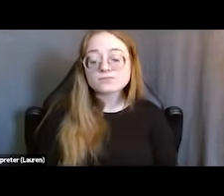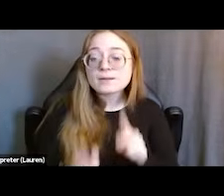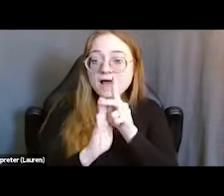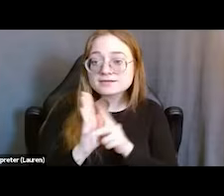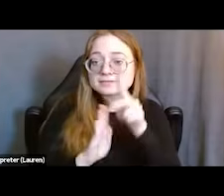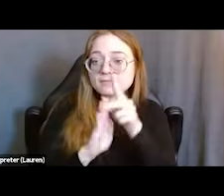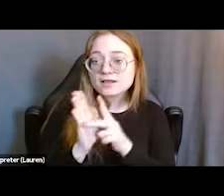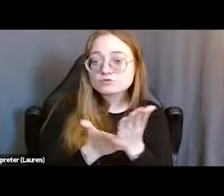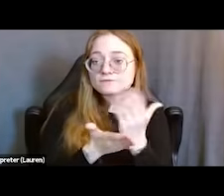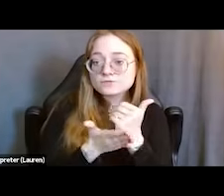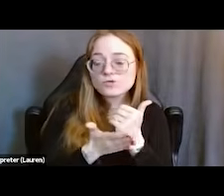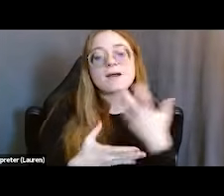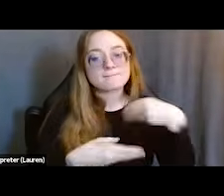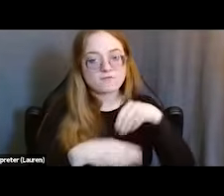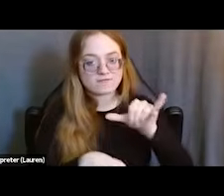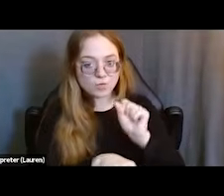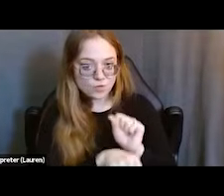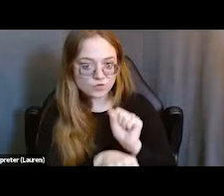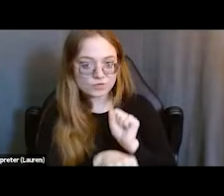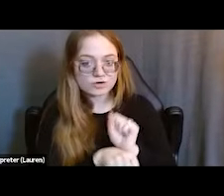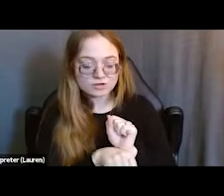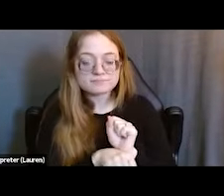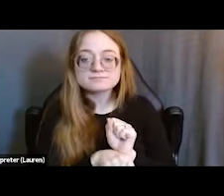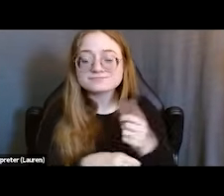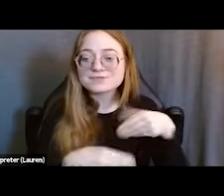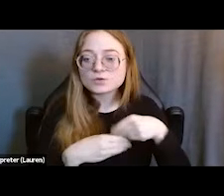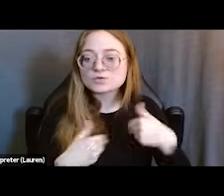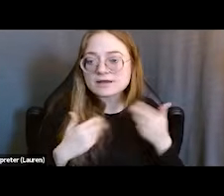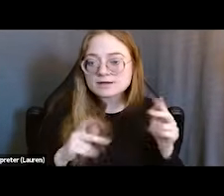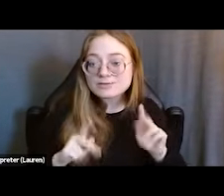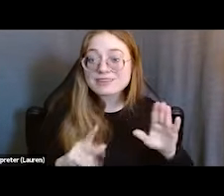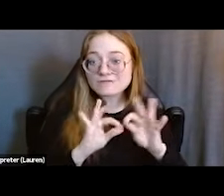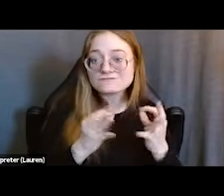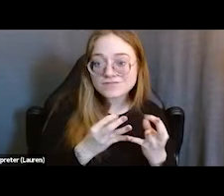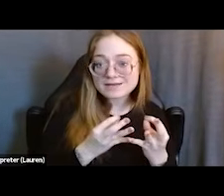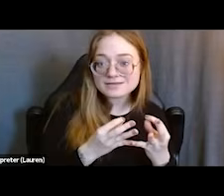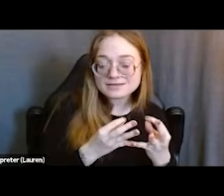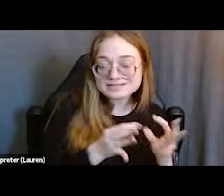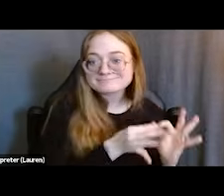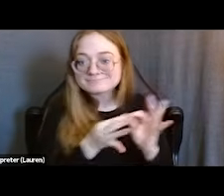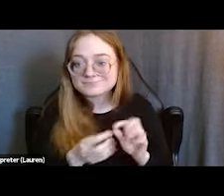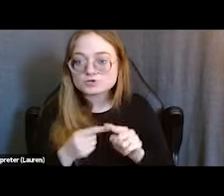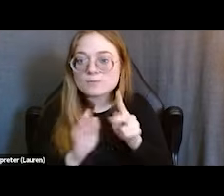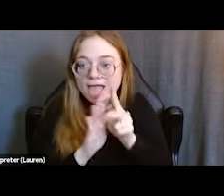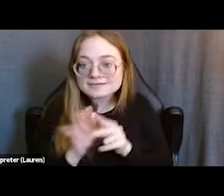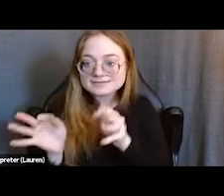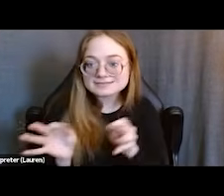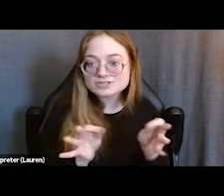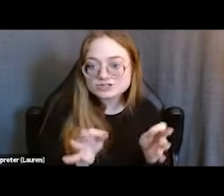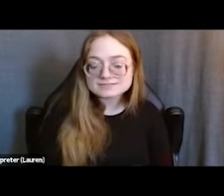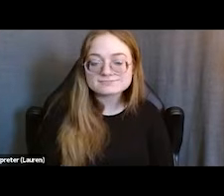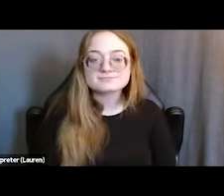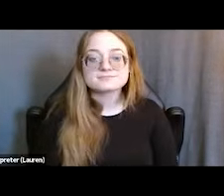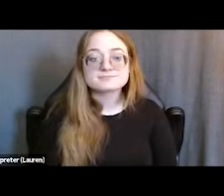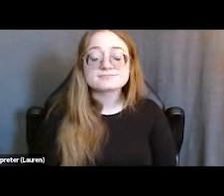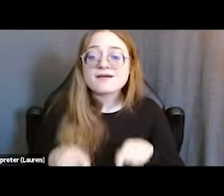part of the work, and if we're grounded in systems of care, it includes young people and their families in those policy decisions. And that as the system